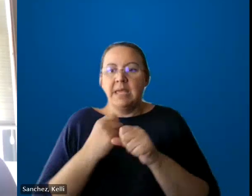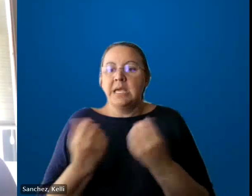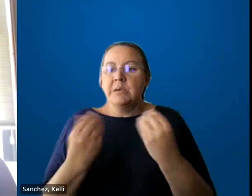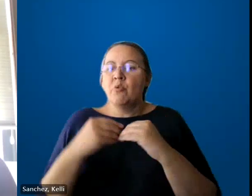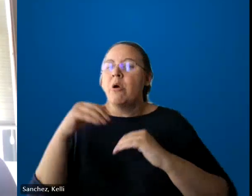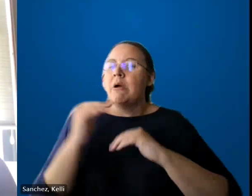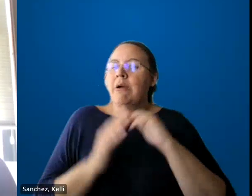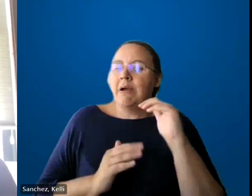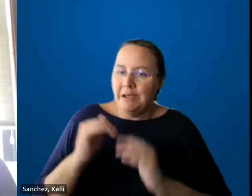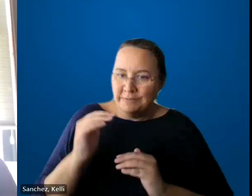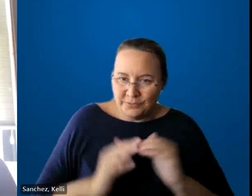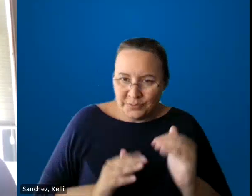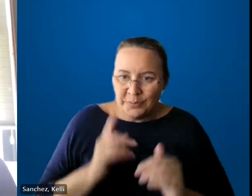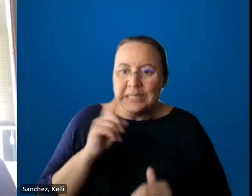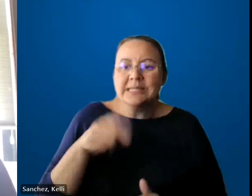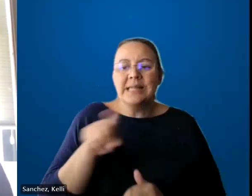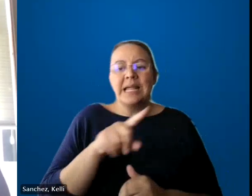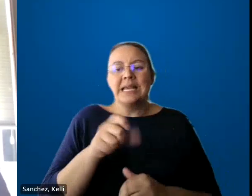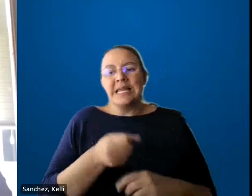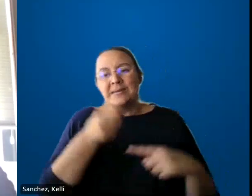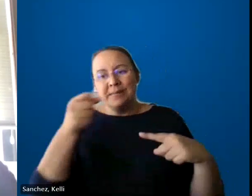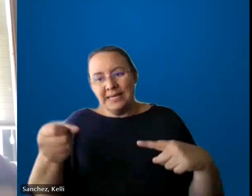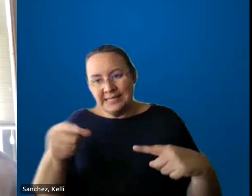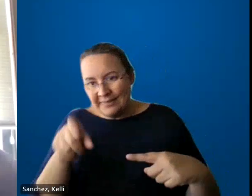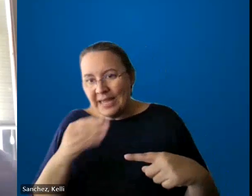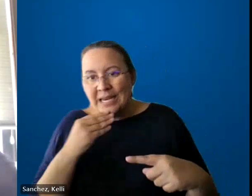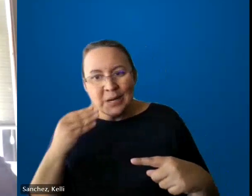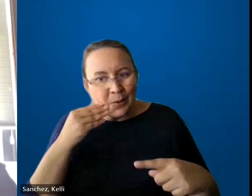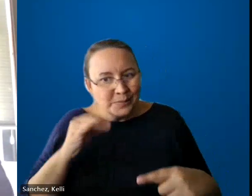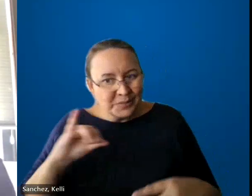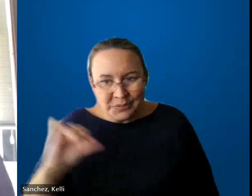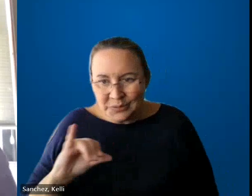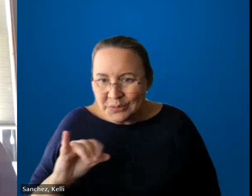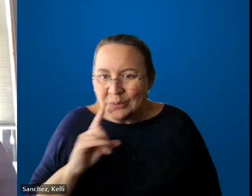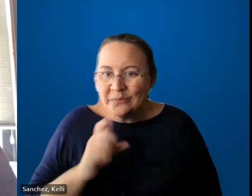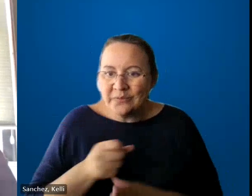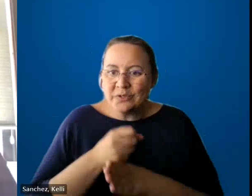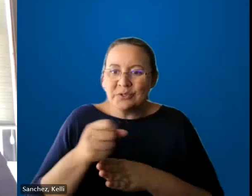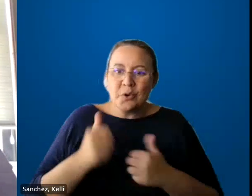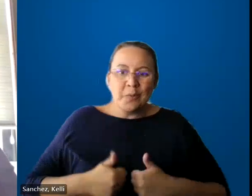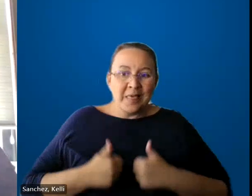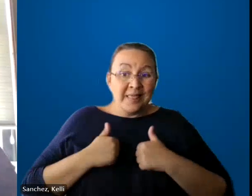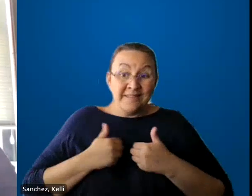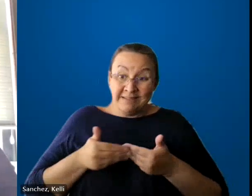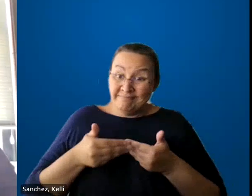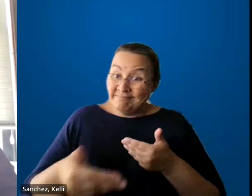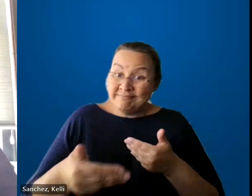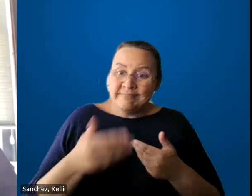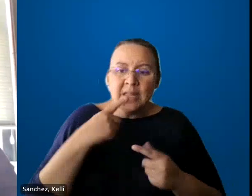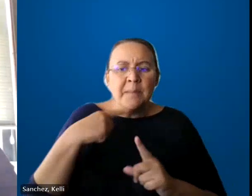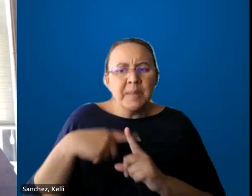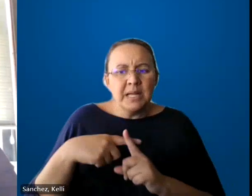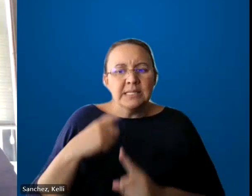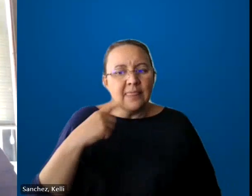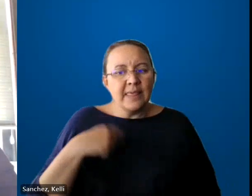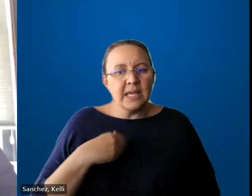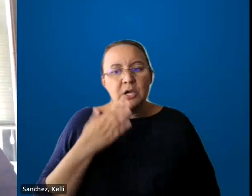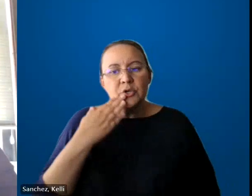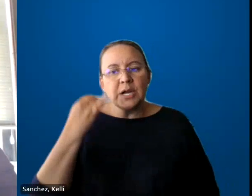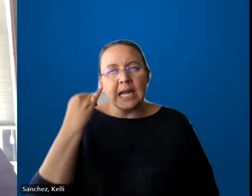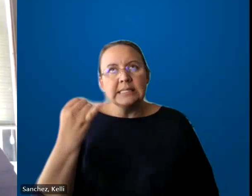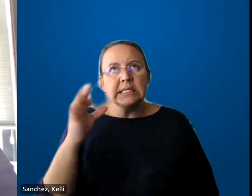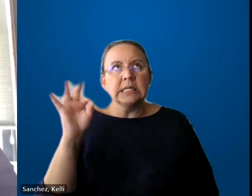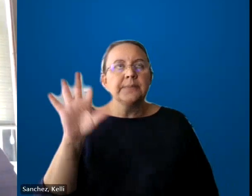whenever it comes, because they need placement and housing too, whenever it comes to sober living and stuff. Also, I feel like a good